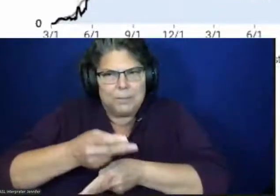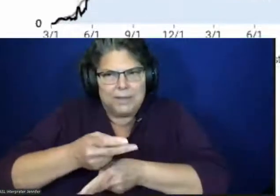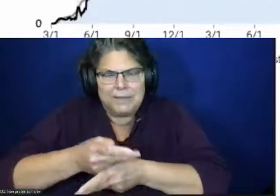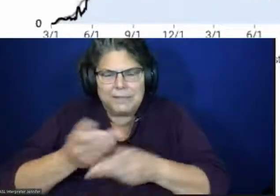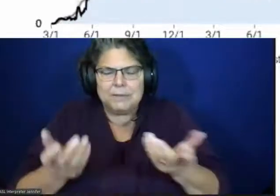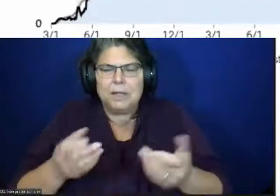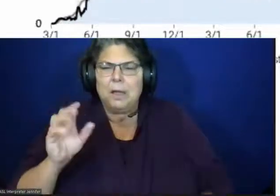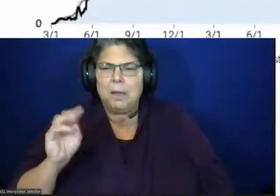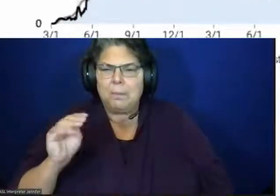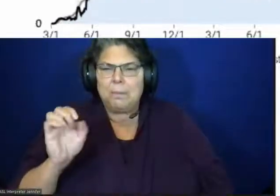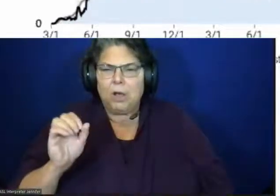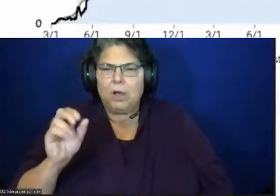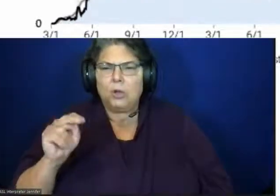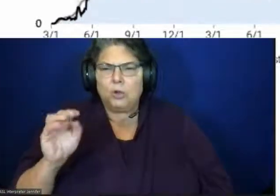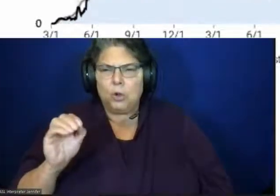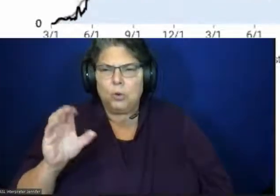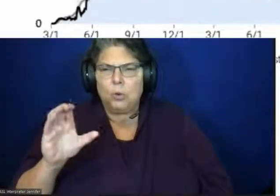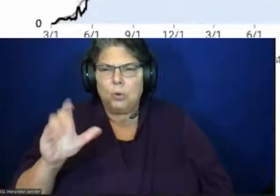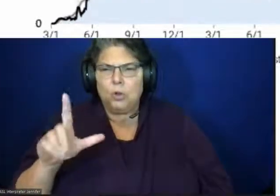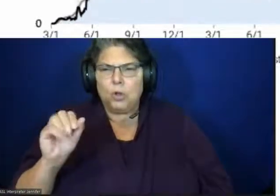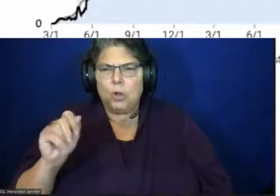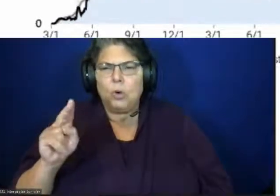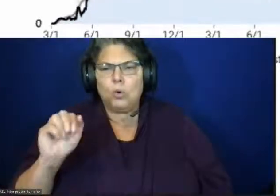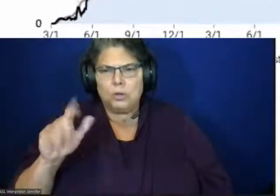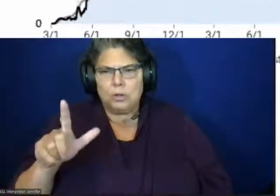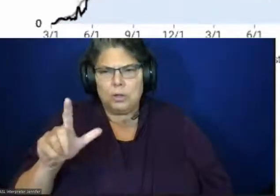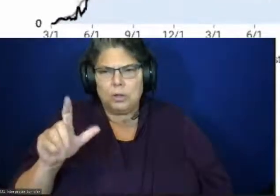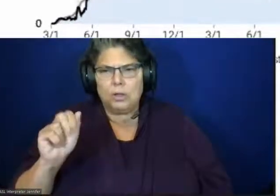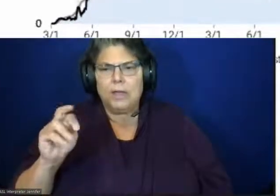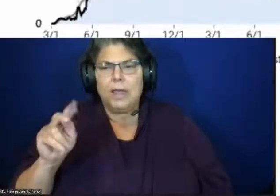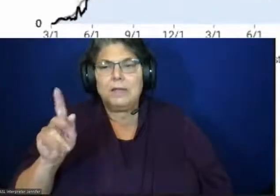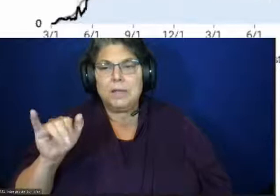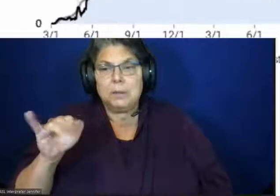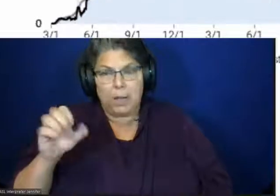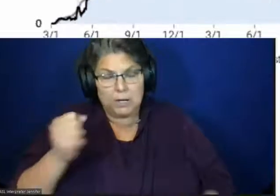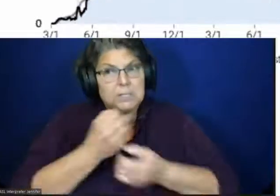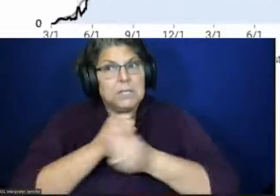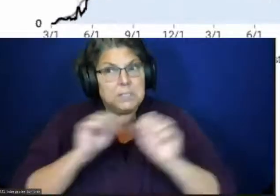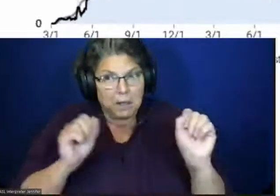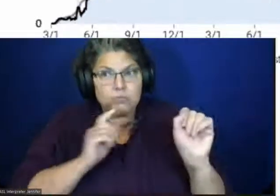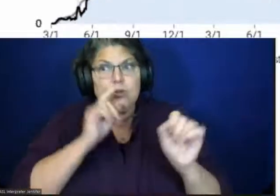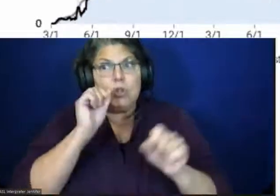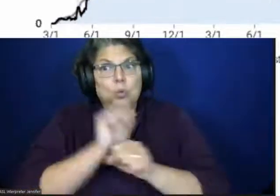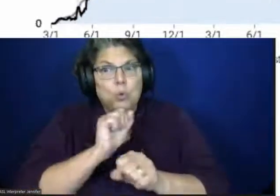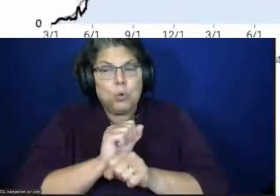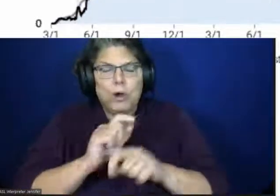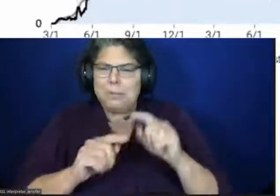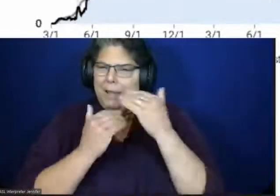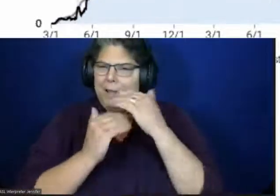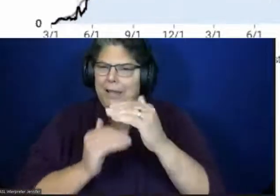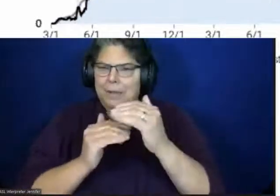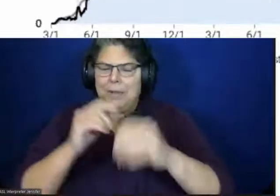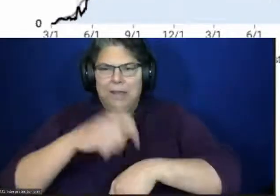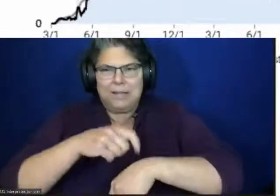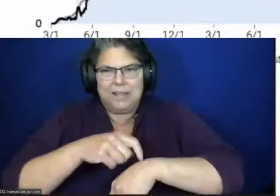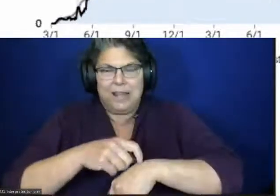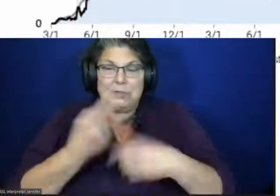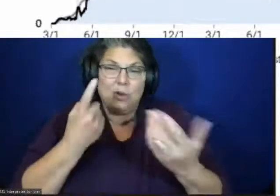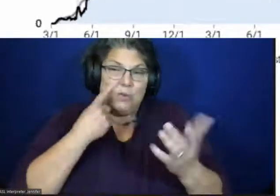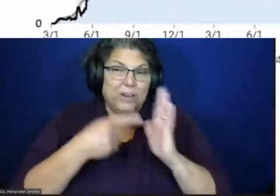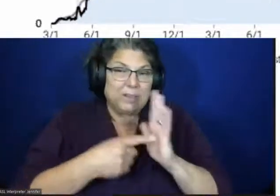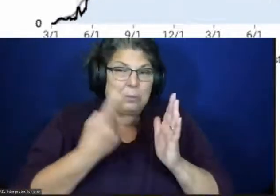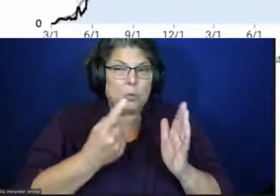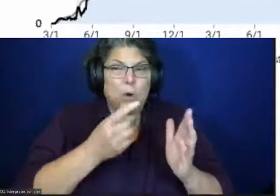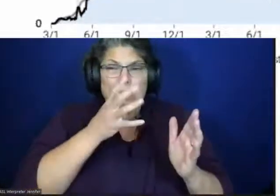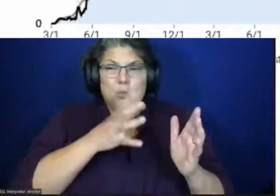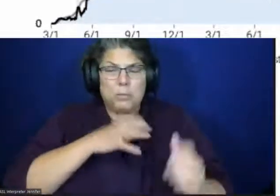Monoclonal antibodies are safe and effective, but there is a limited window to administer them. An example is an elderly woman who was sick for